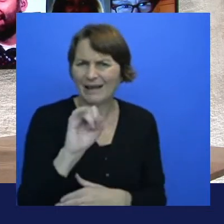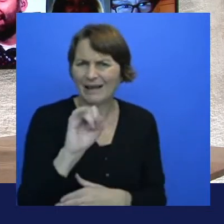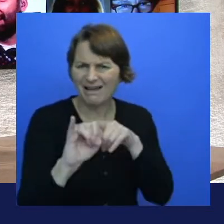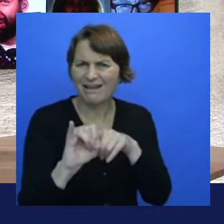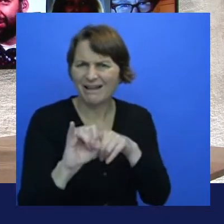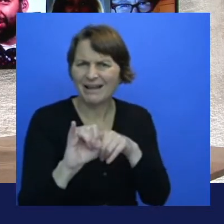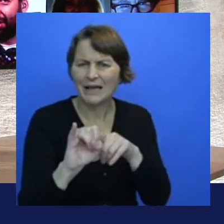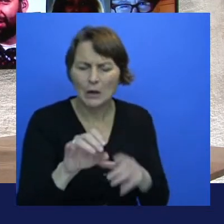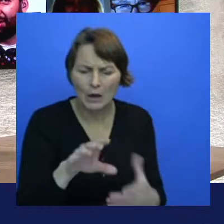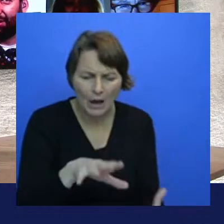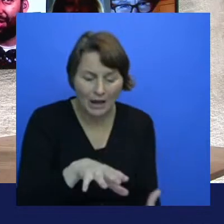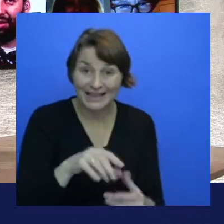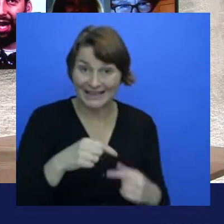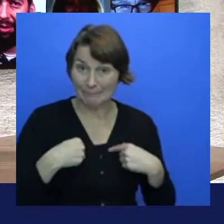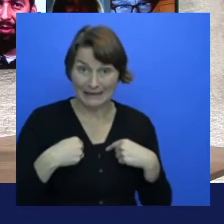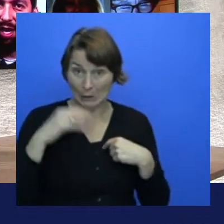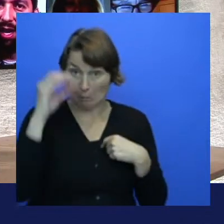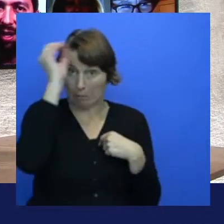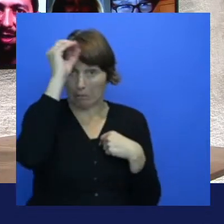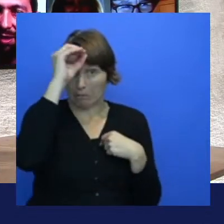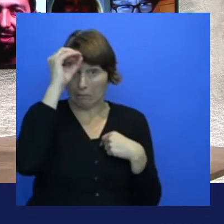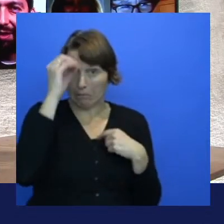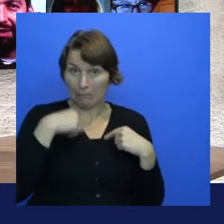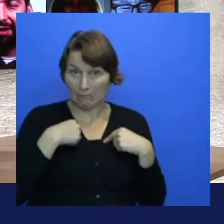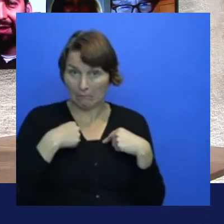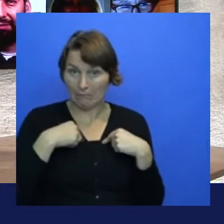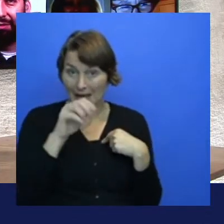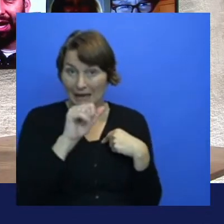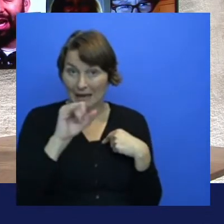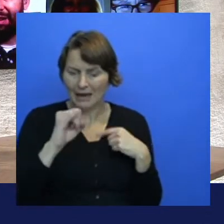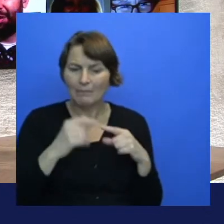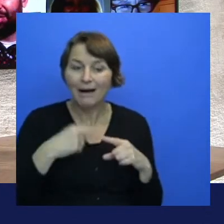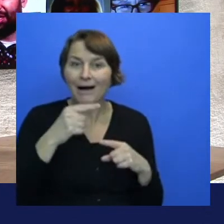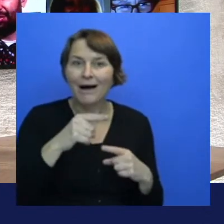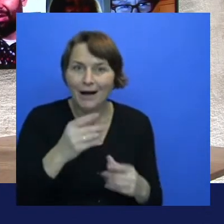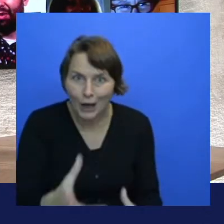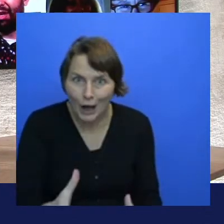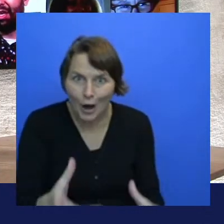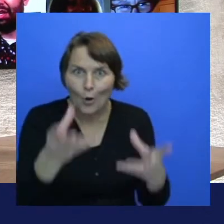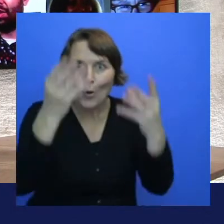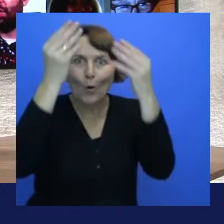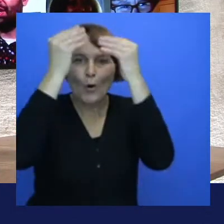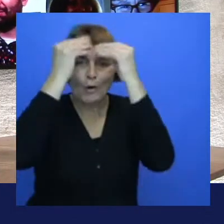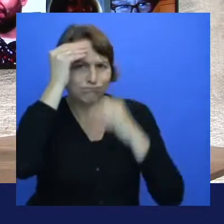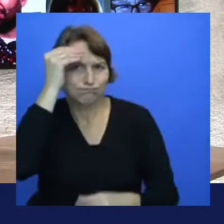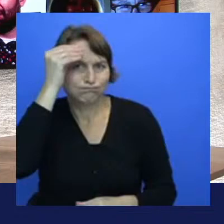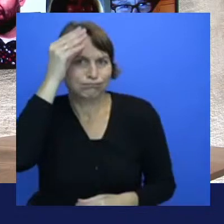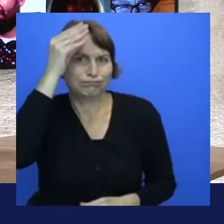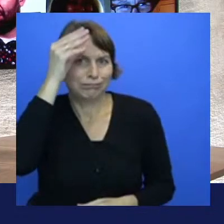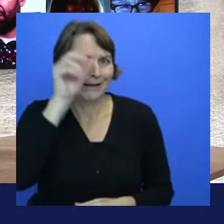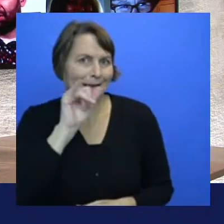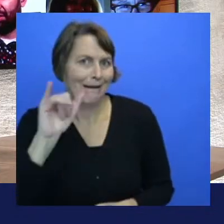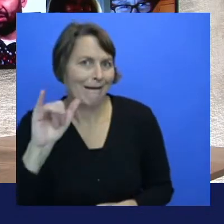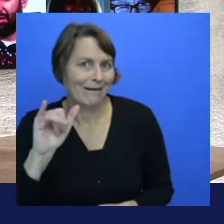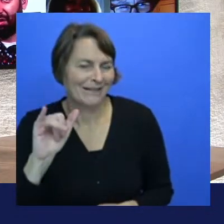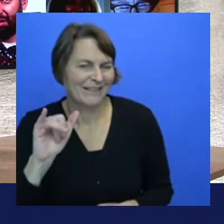take? Zero knowledge to a grasp of AI. I mean, I have an opinion, but I want to hear your expert opinion